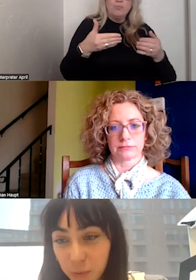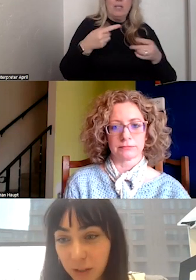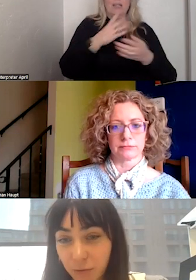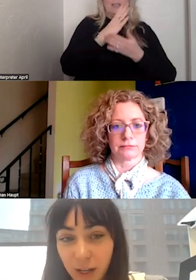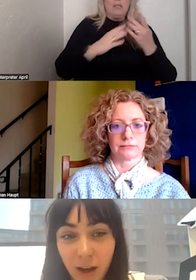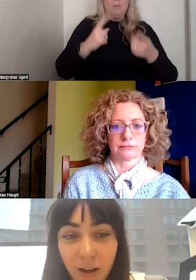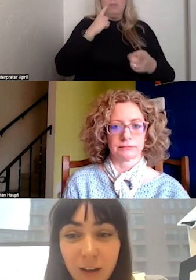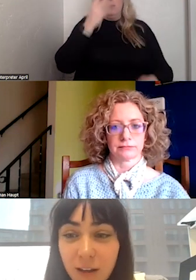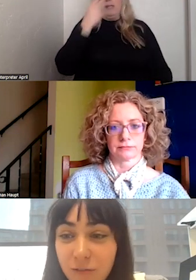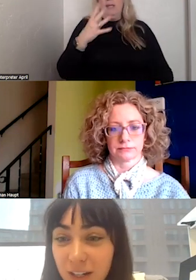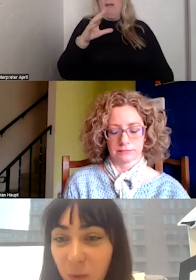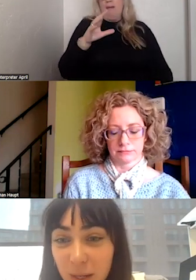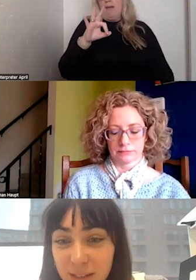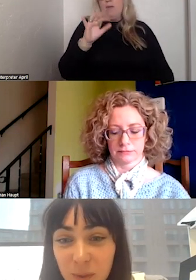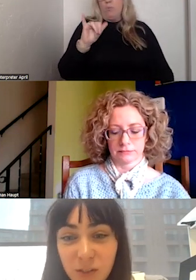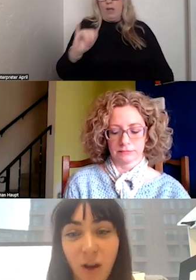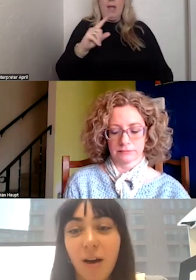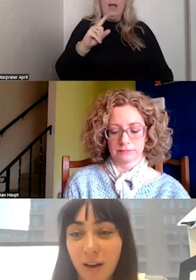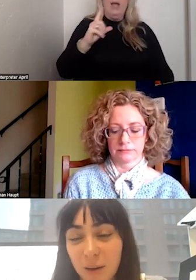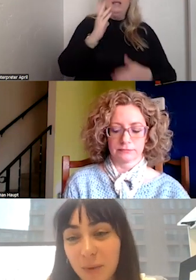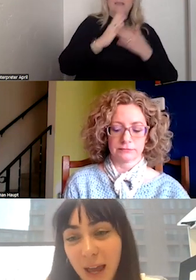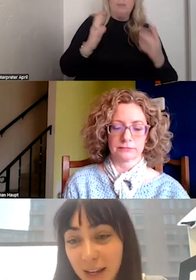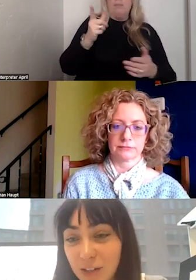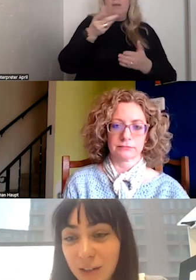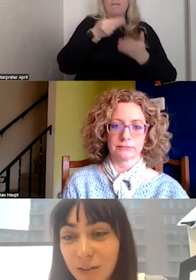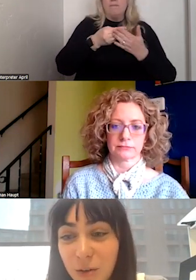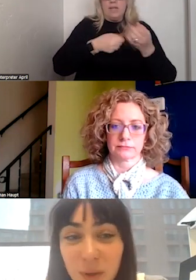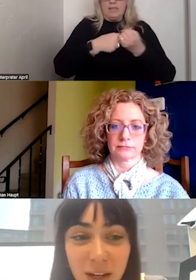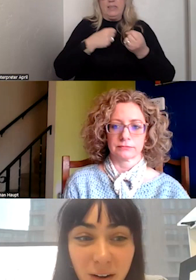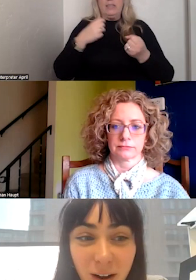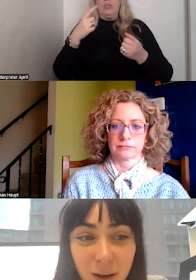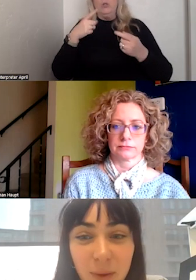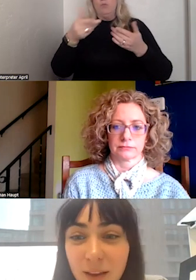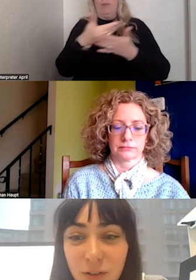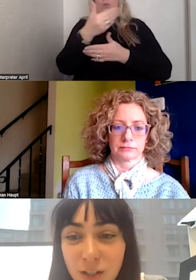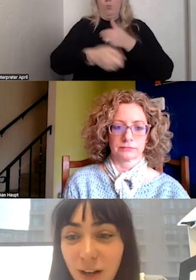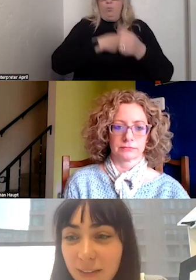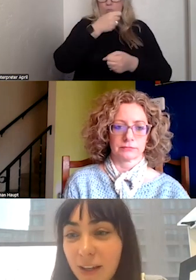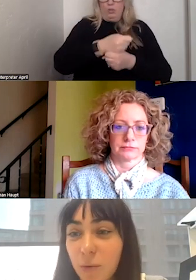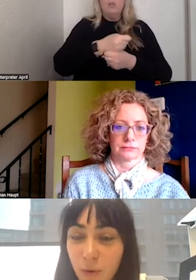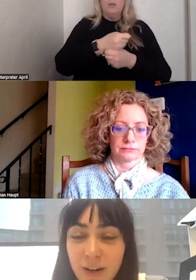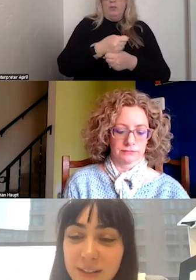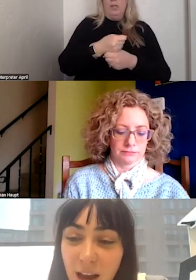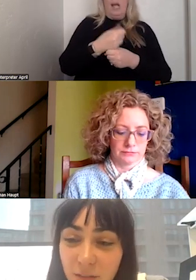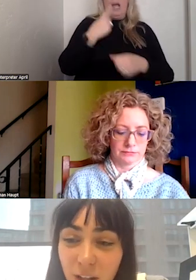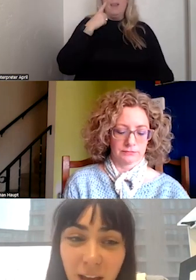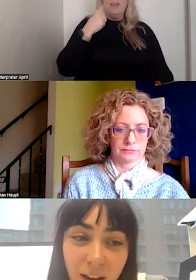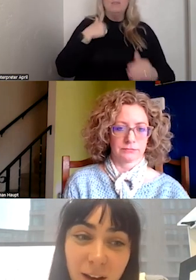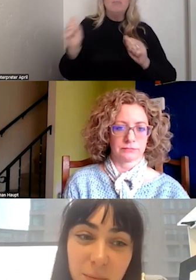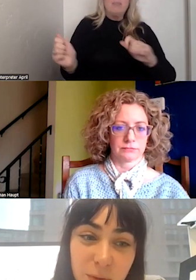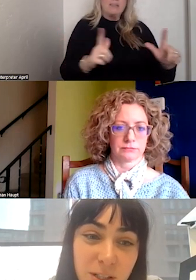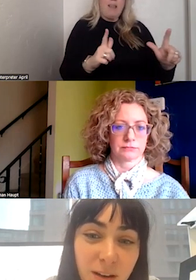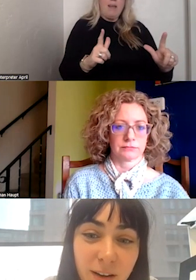the FY23 funding wins that we saw heading into the new year. I think you can go to the next slide if you'd